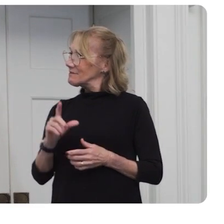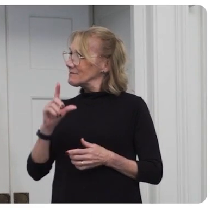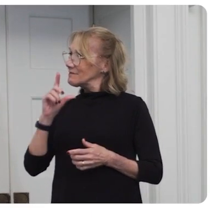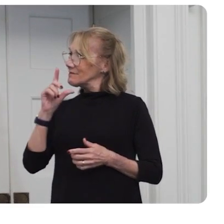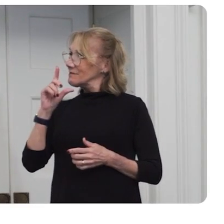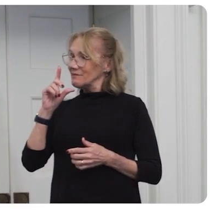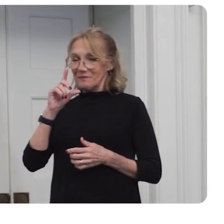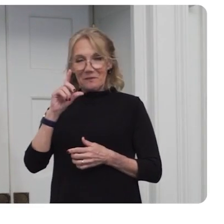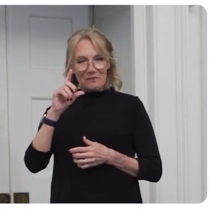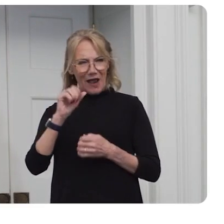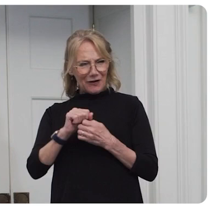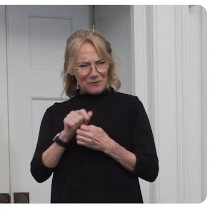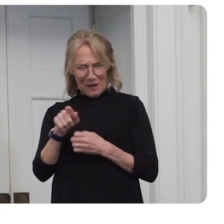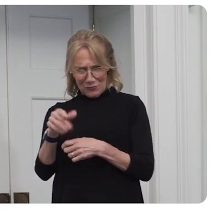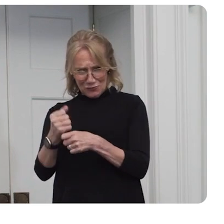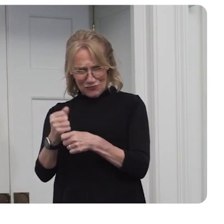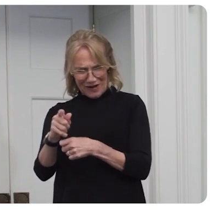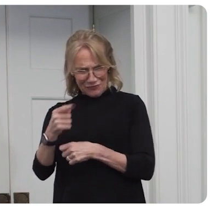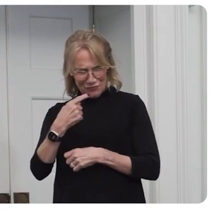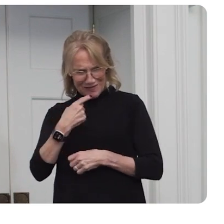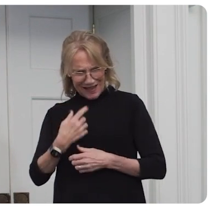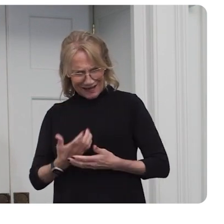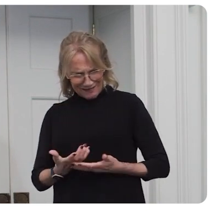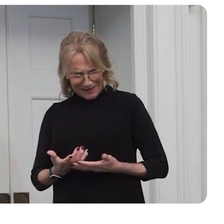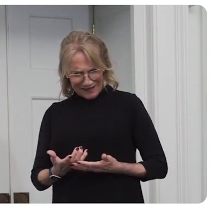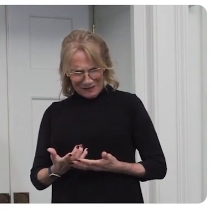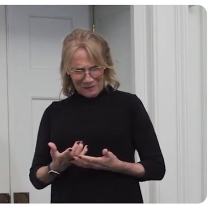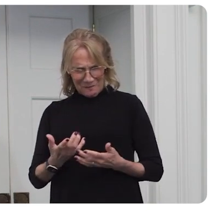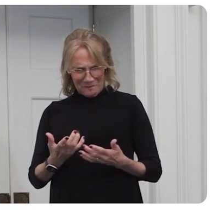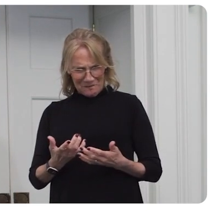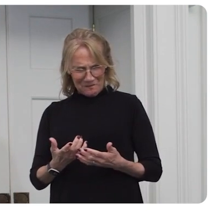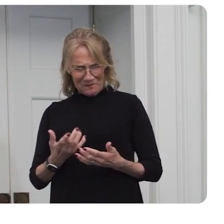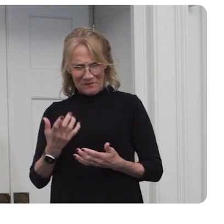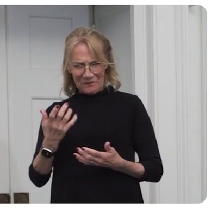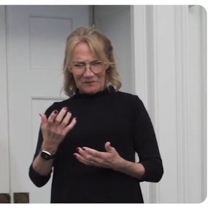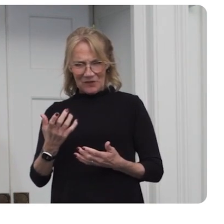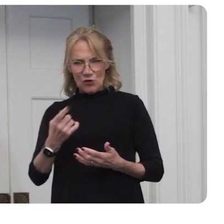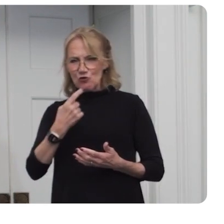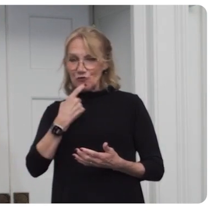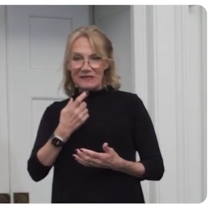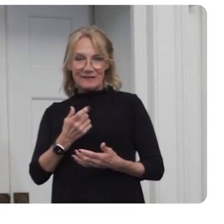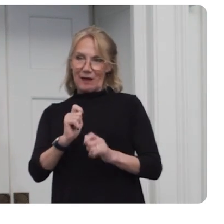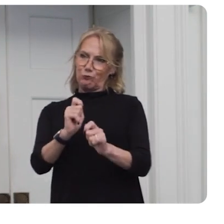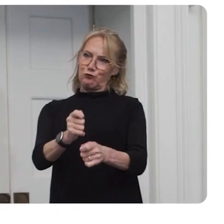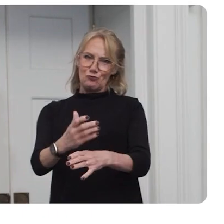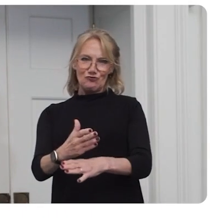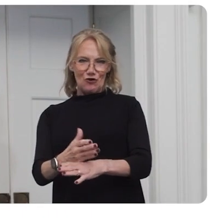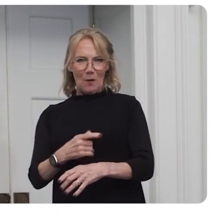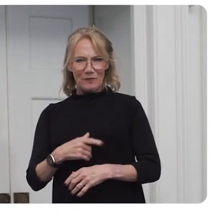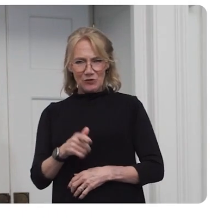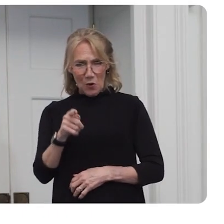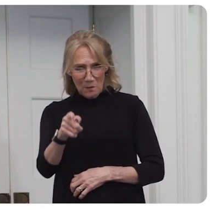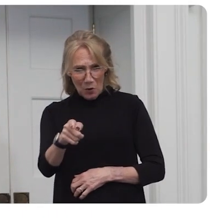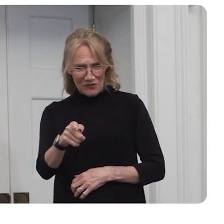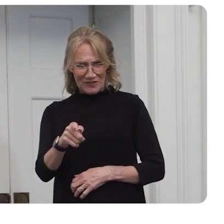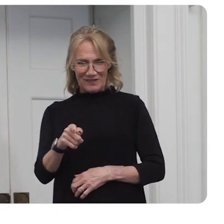giggling at me and like also going, basically saying, well, not saying you've got the job in the interview, but sort